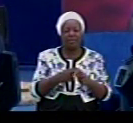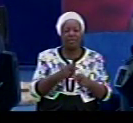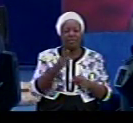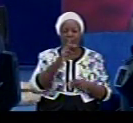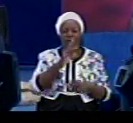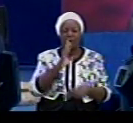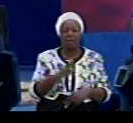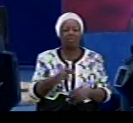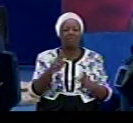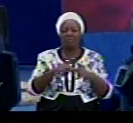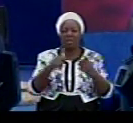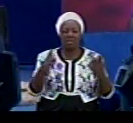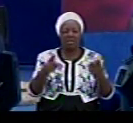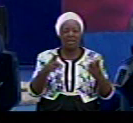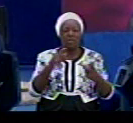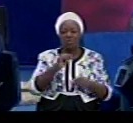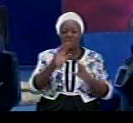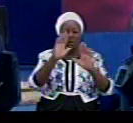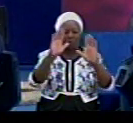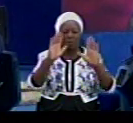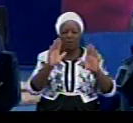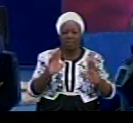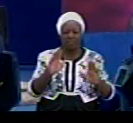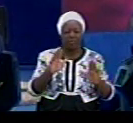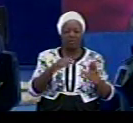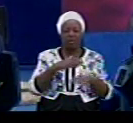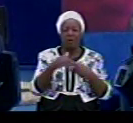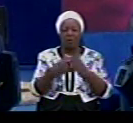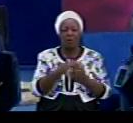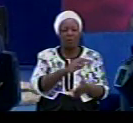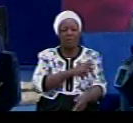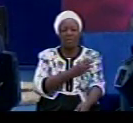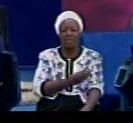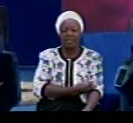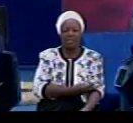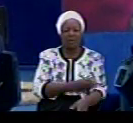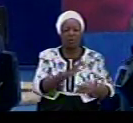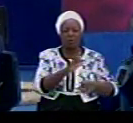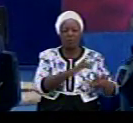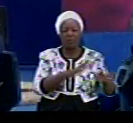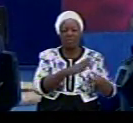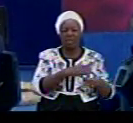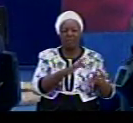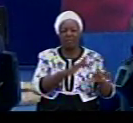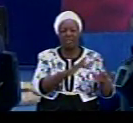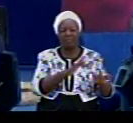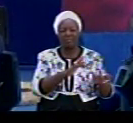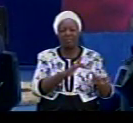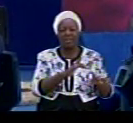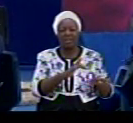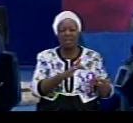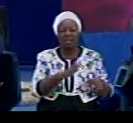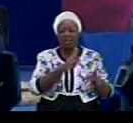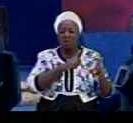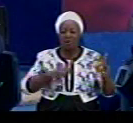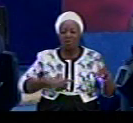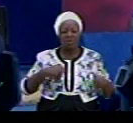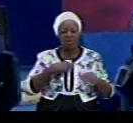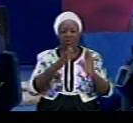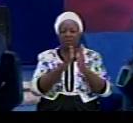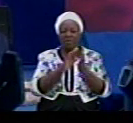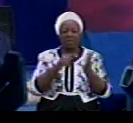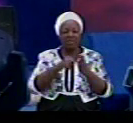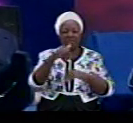awesome. You are wonderful, almighty, compassionate and merciful. Lord, we pray tonight